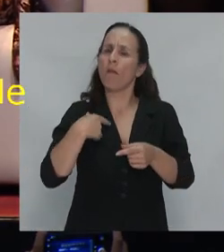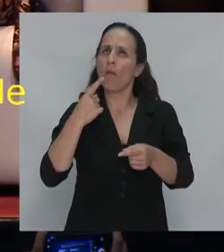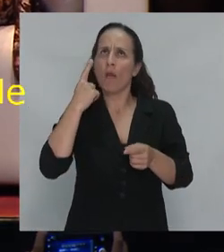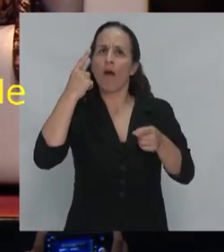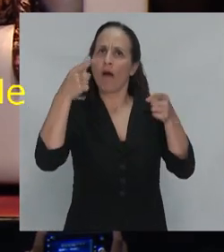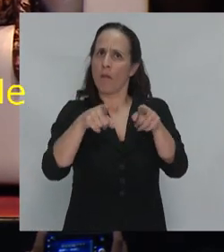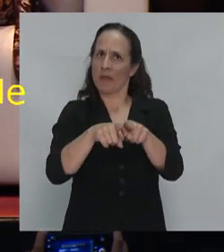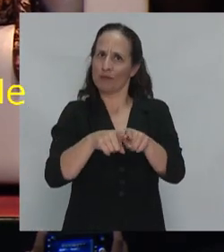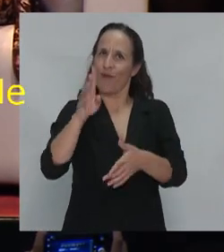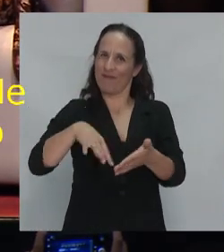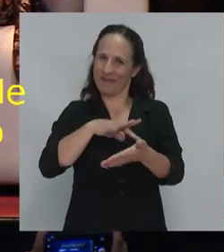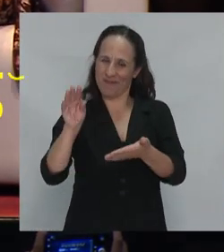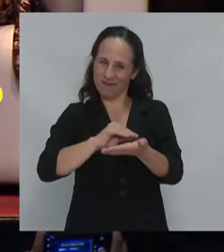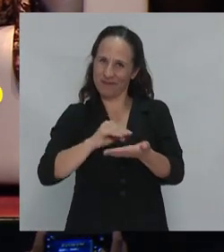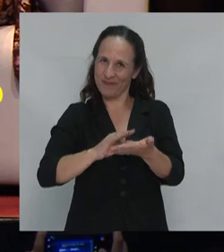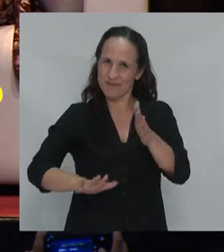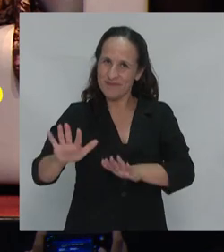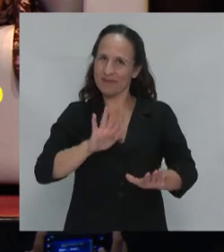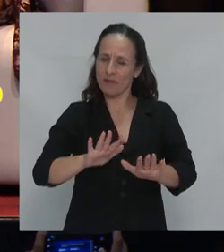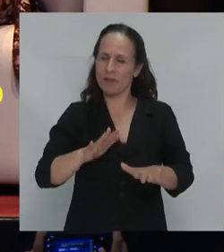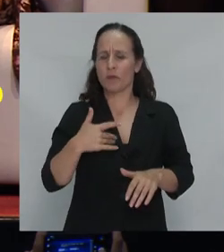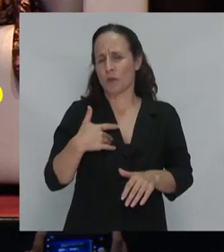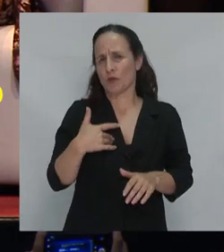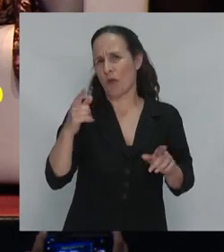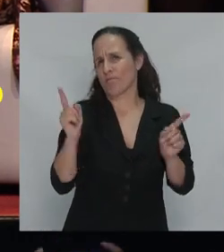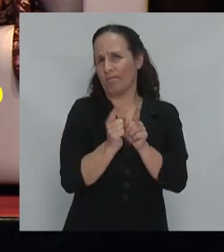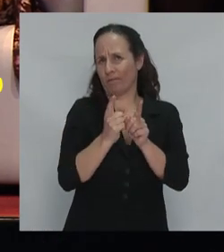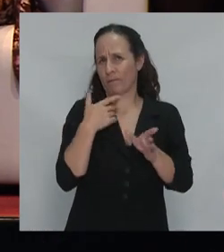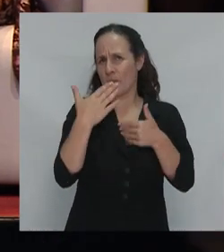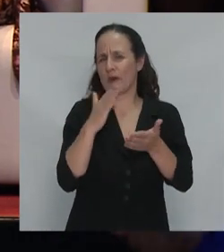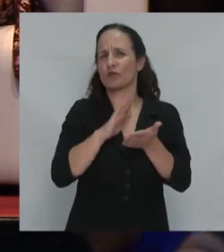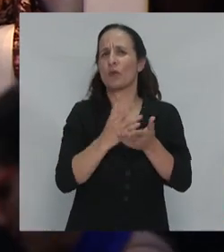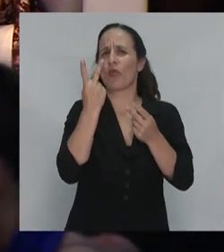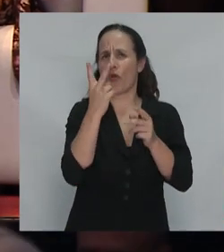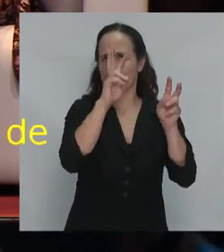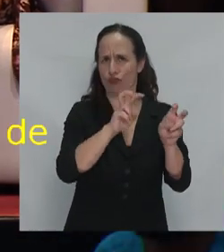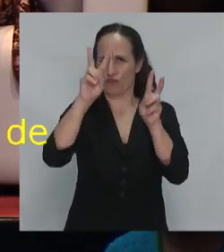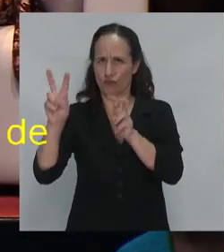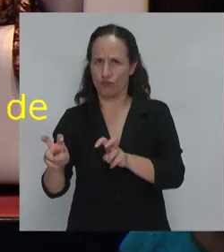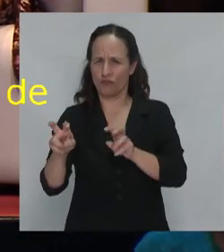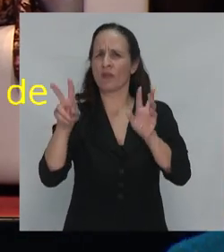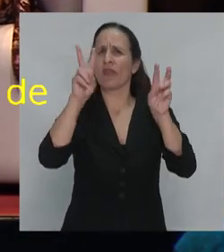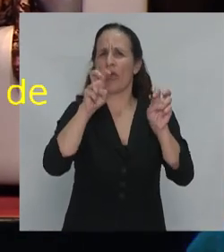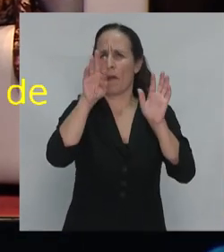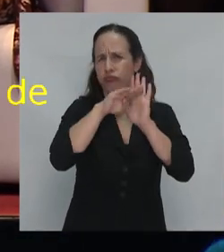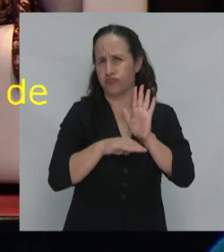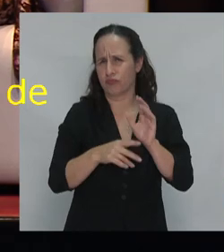briefly about two aspects of this agenda and inequalities. First of